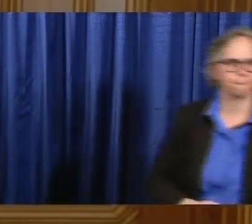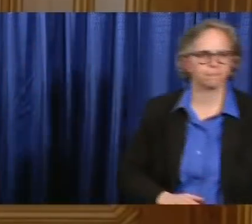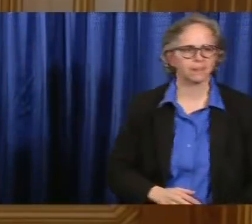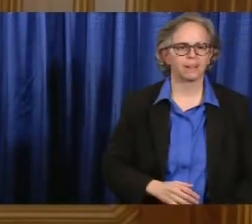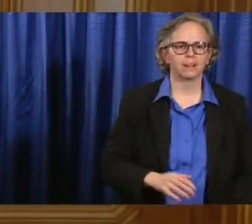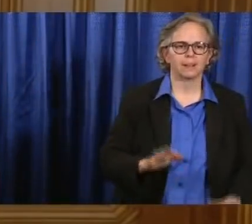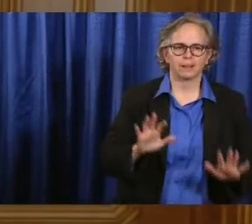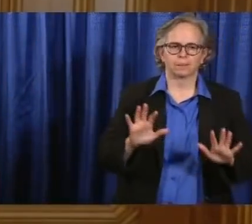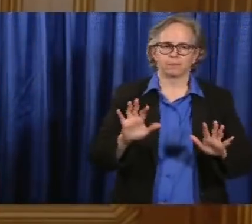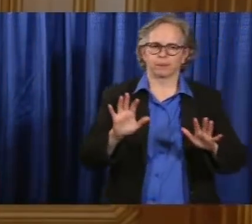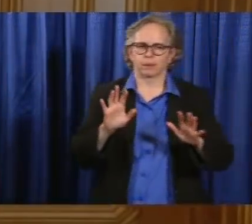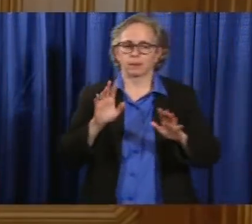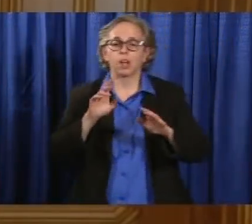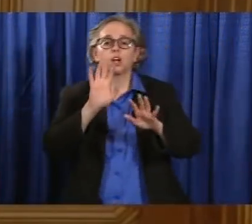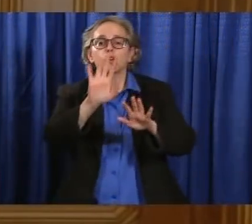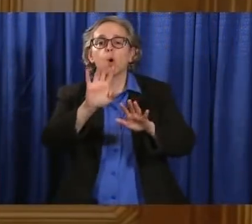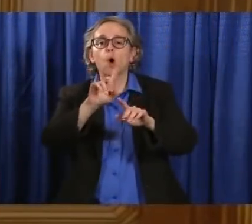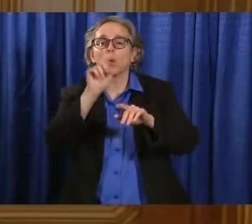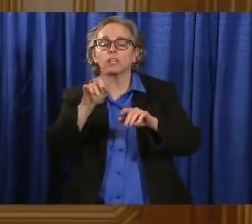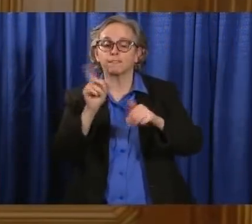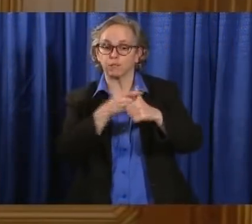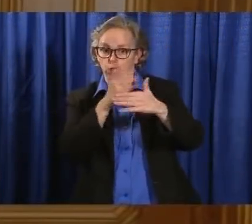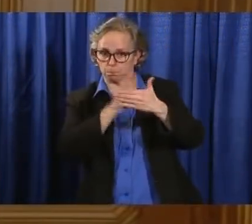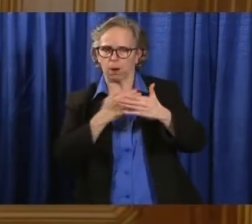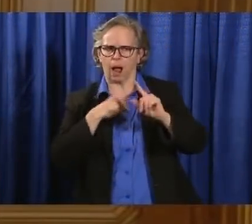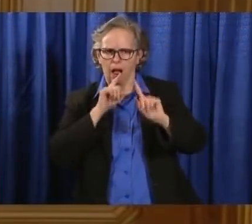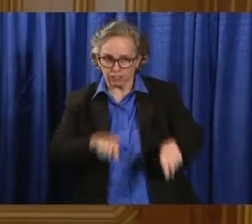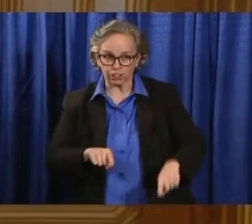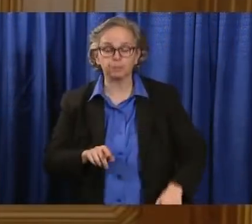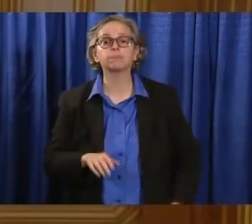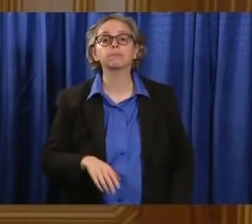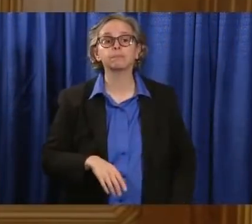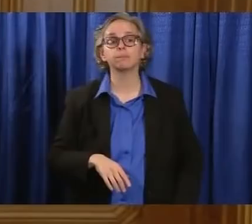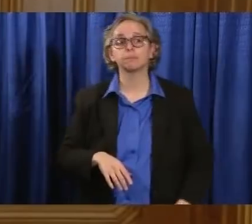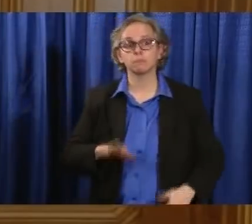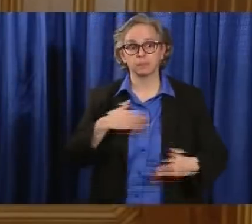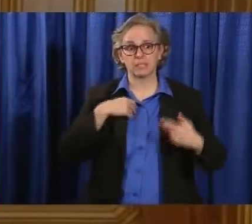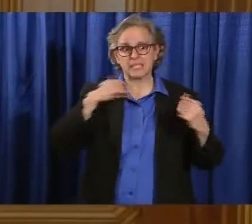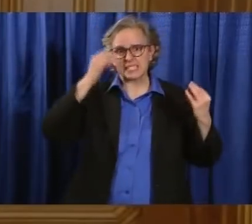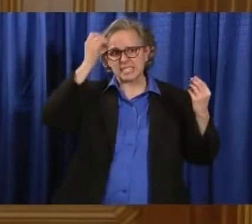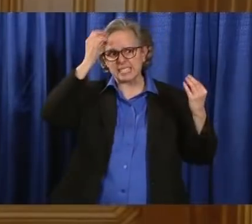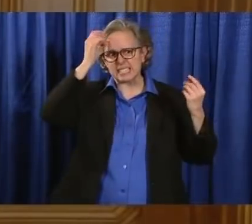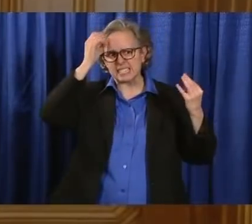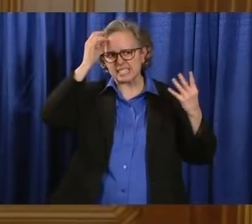We look at testing every single day, and we look at what we can do to expand